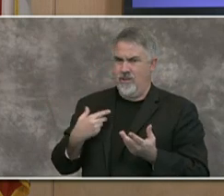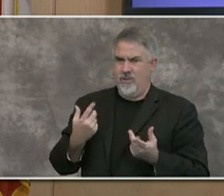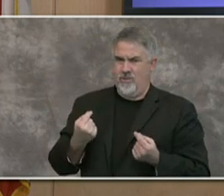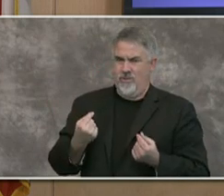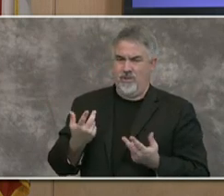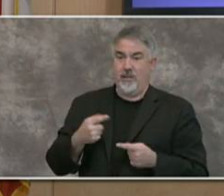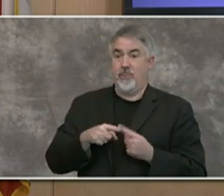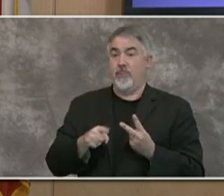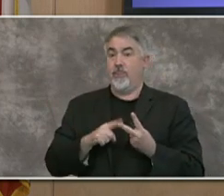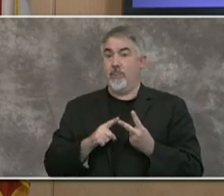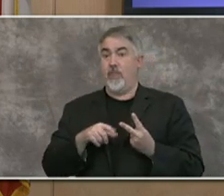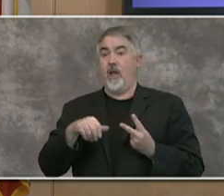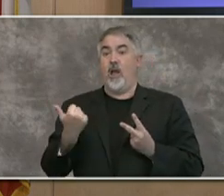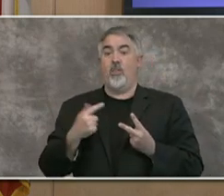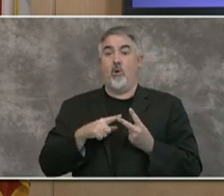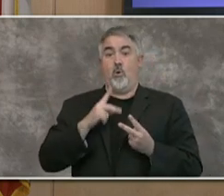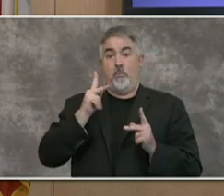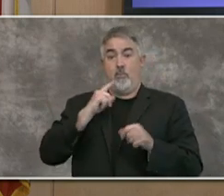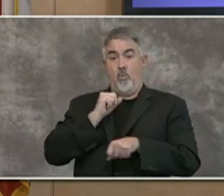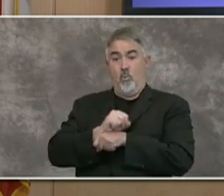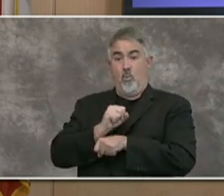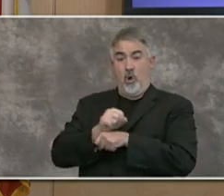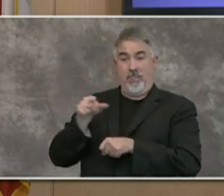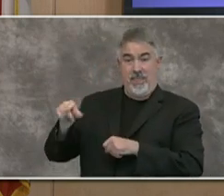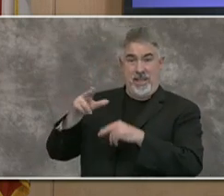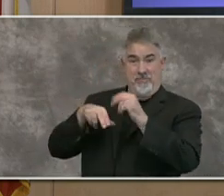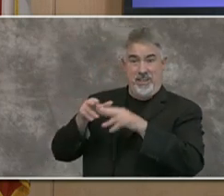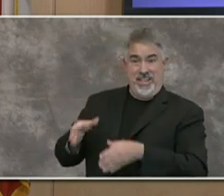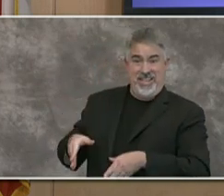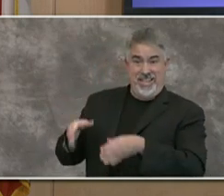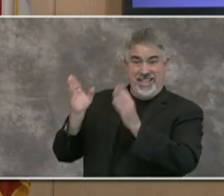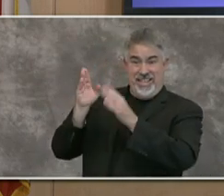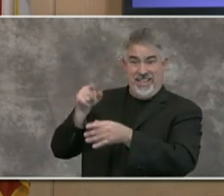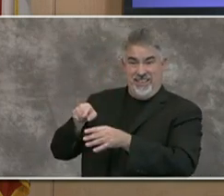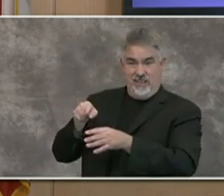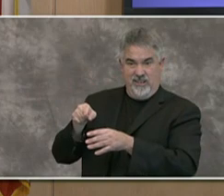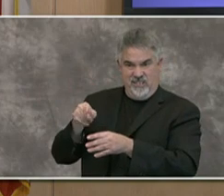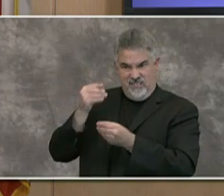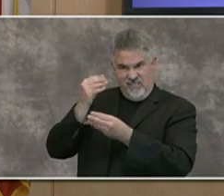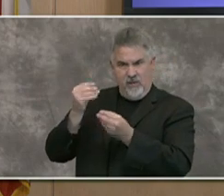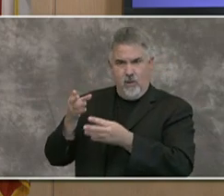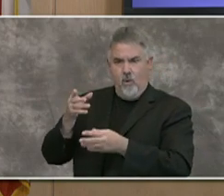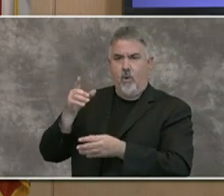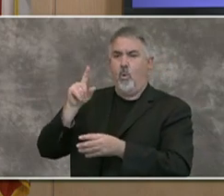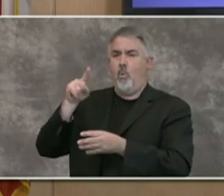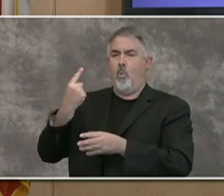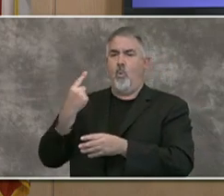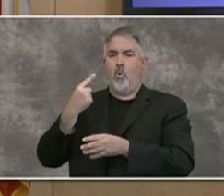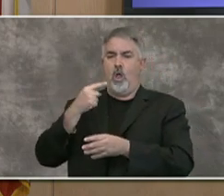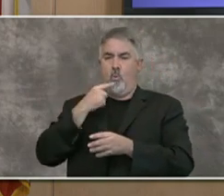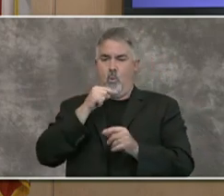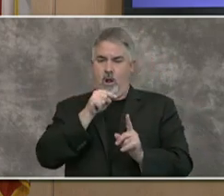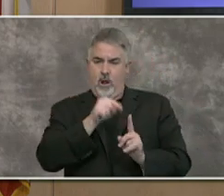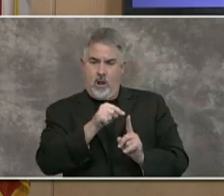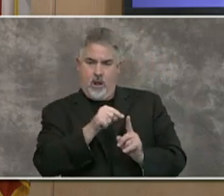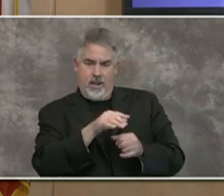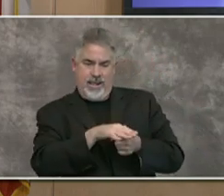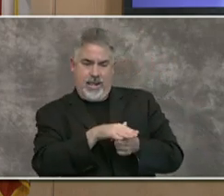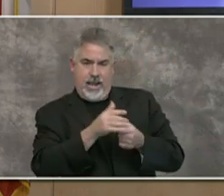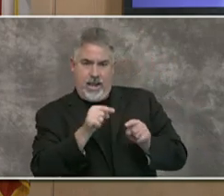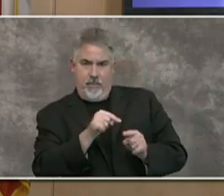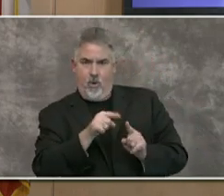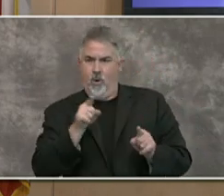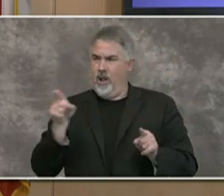all personnel working in the building been notified, or only those who had direct contact with that individual employee?